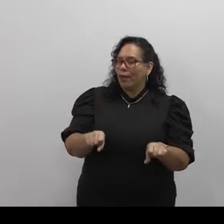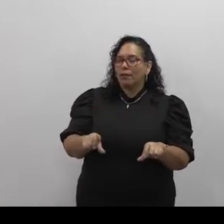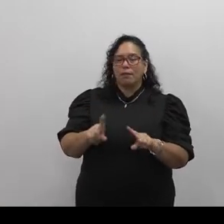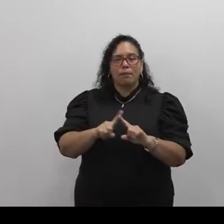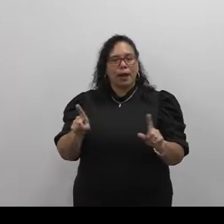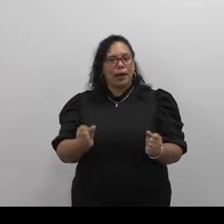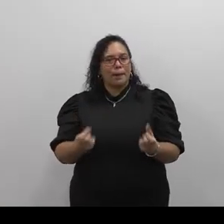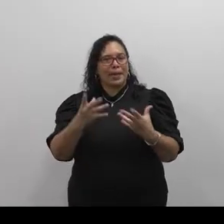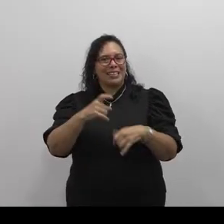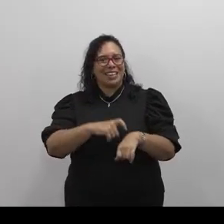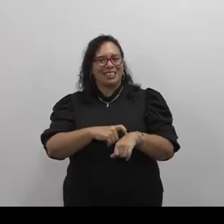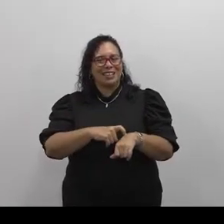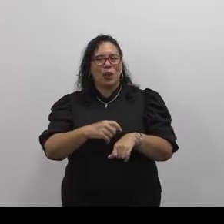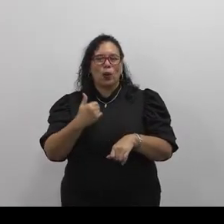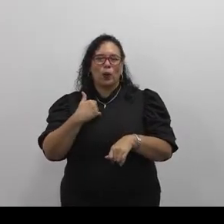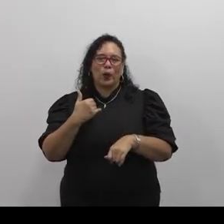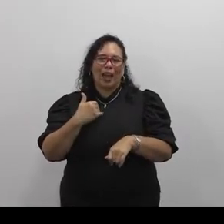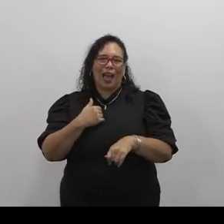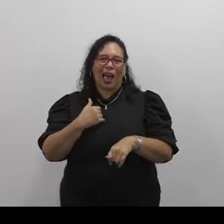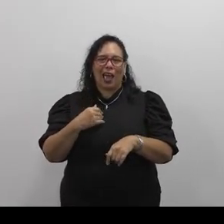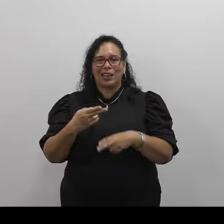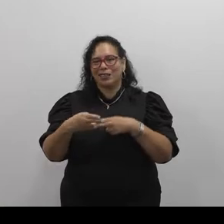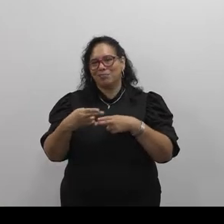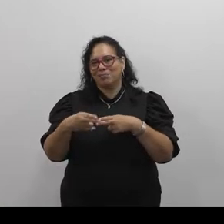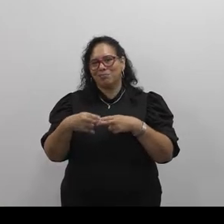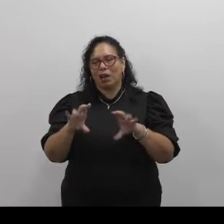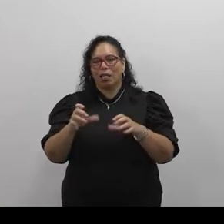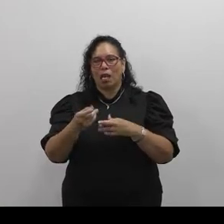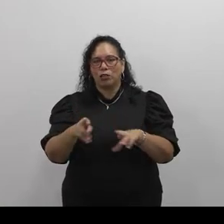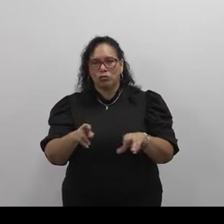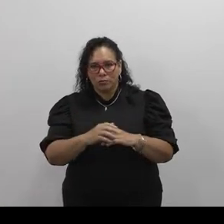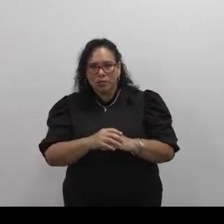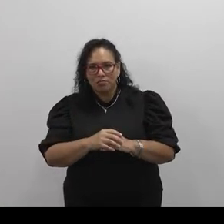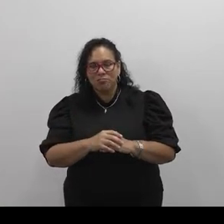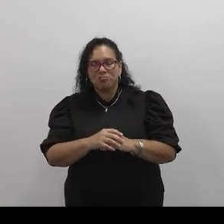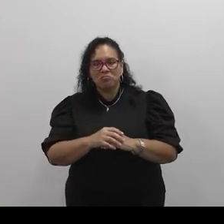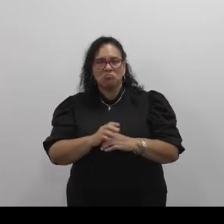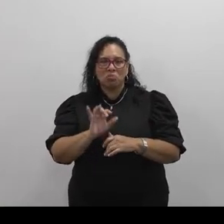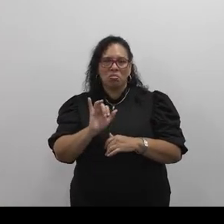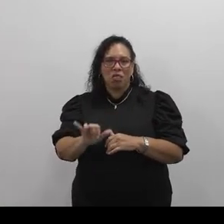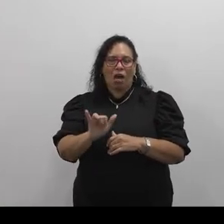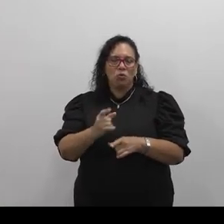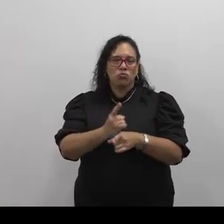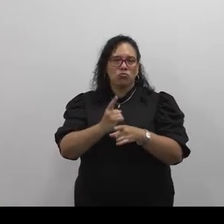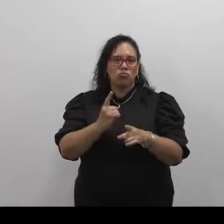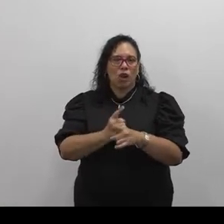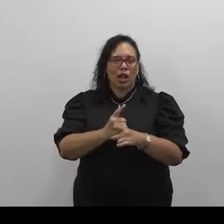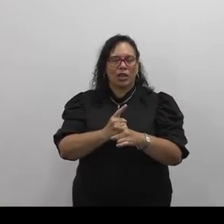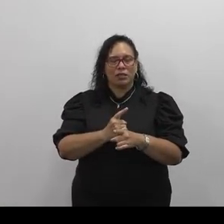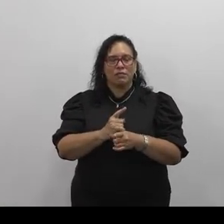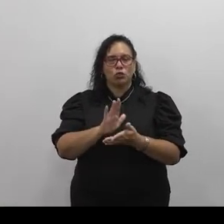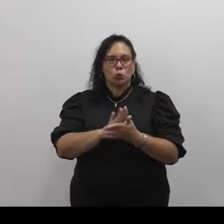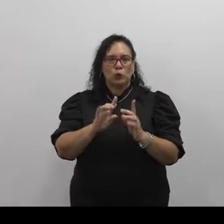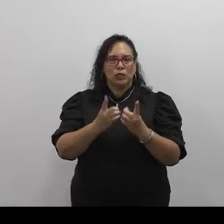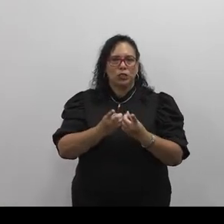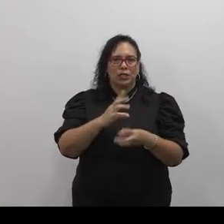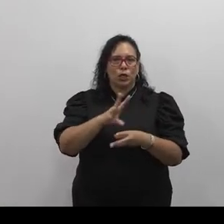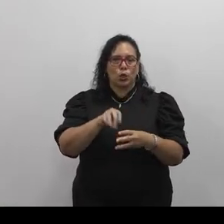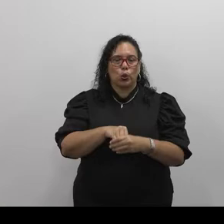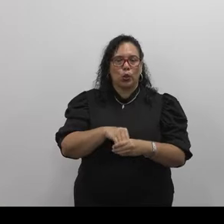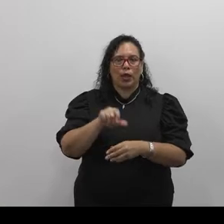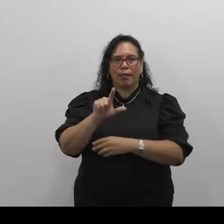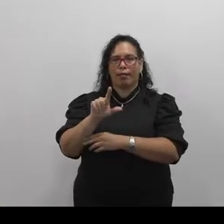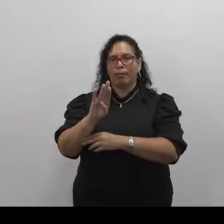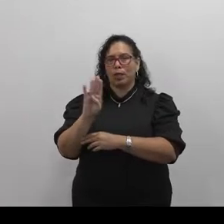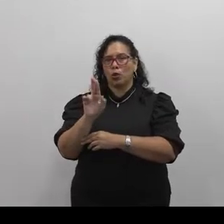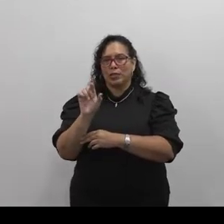many cases, adding portable classrooms. And that's the right play. So that's often the right play for school districts, including Long Beach Unified,